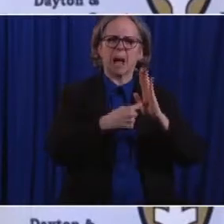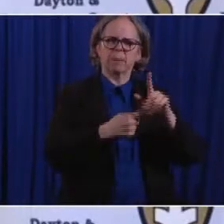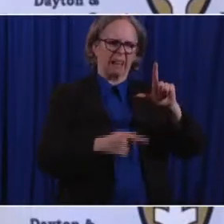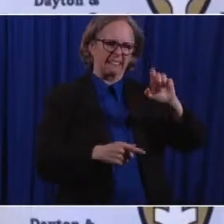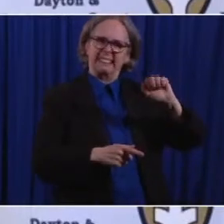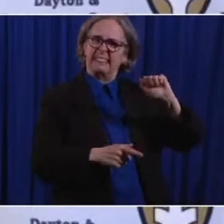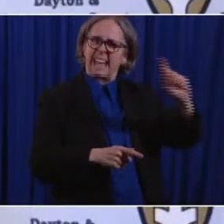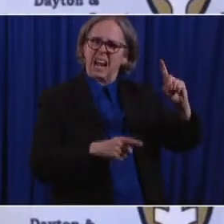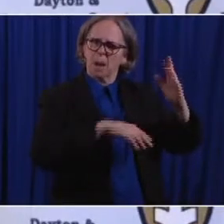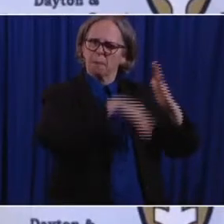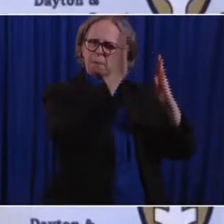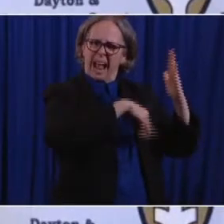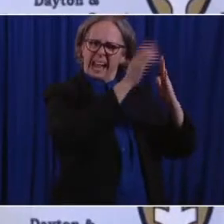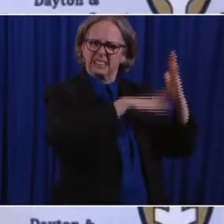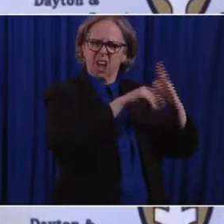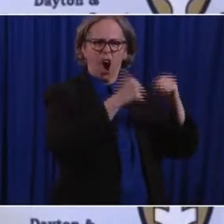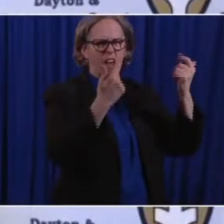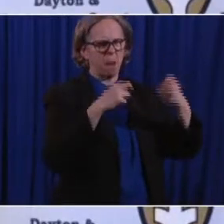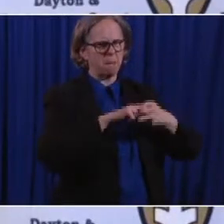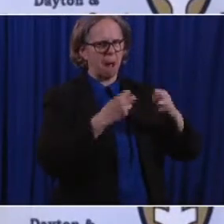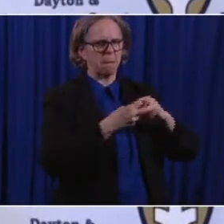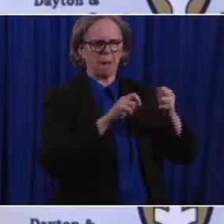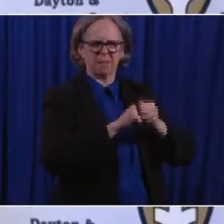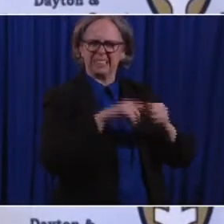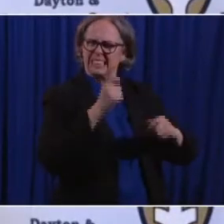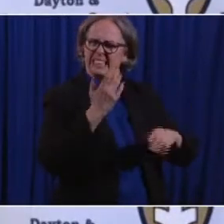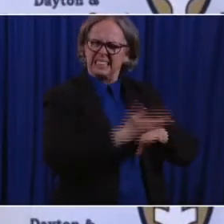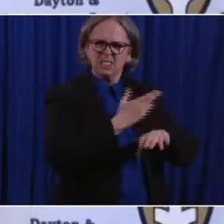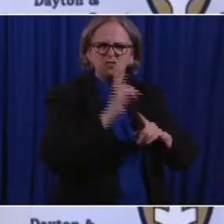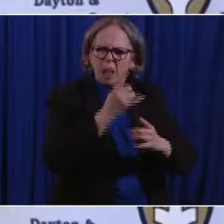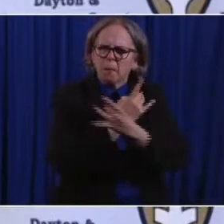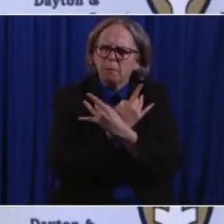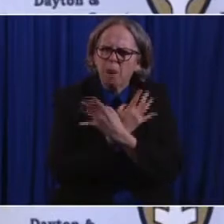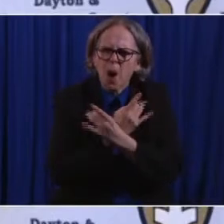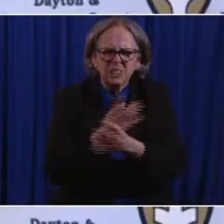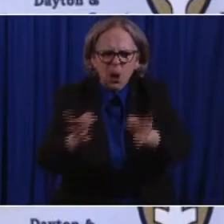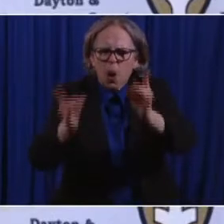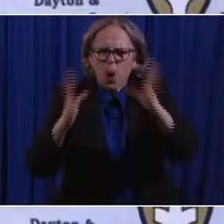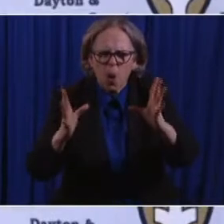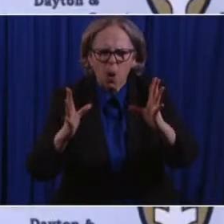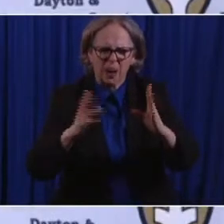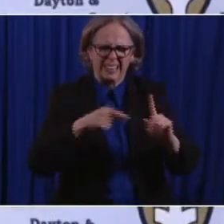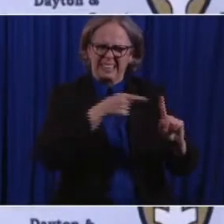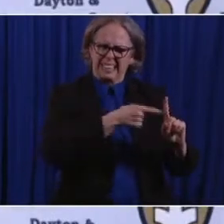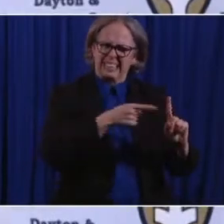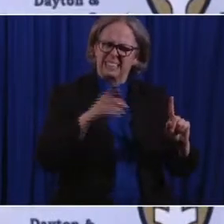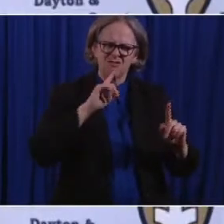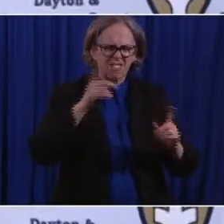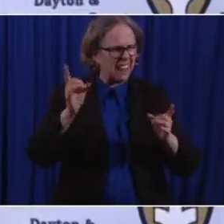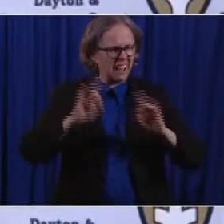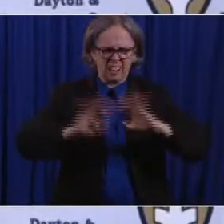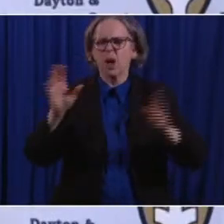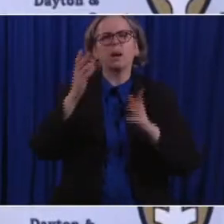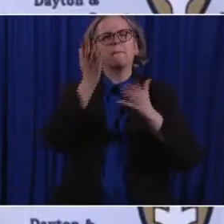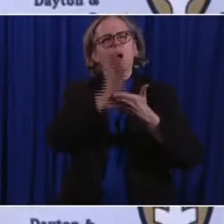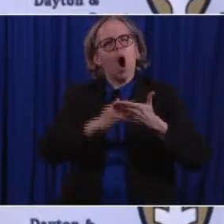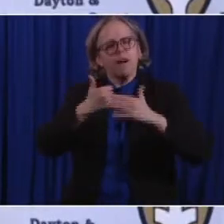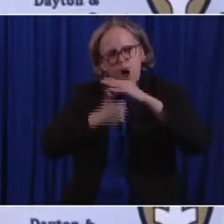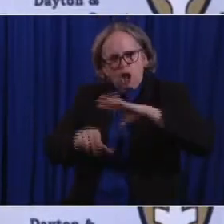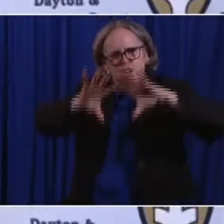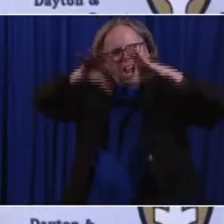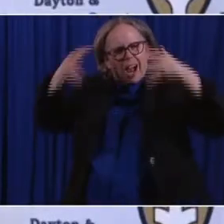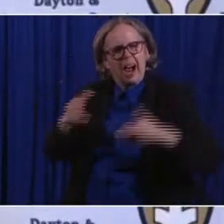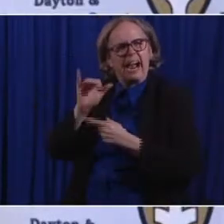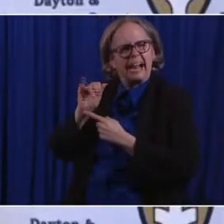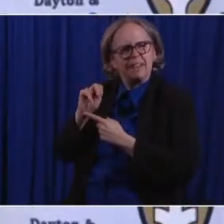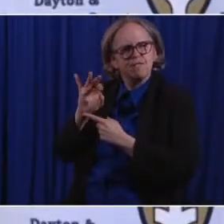having lead paint and poisoning young kids, that's an infrastructure issue as well. So there's great opportunity, I